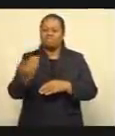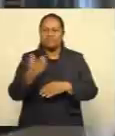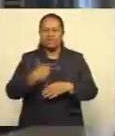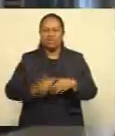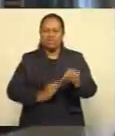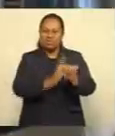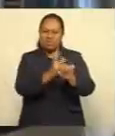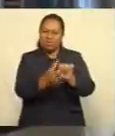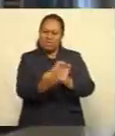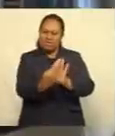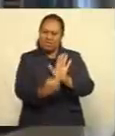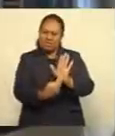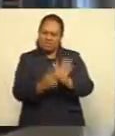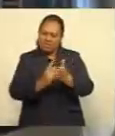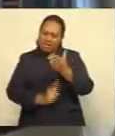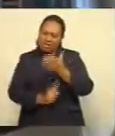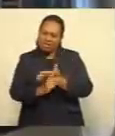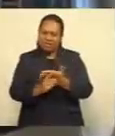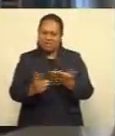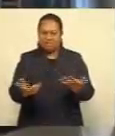protocols have been reactivated.